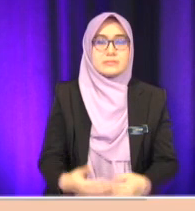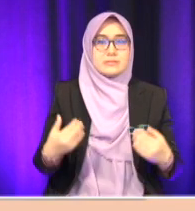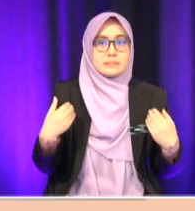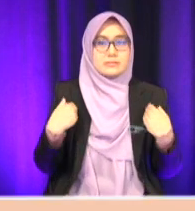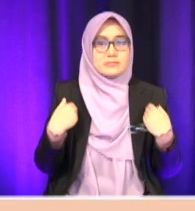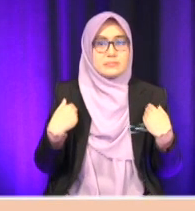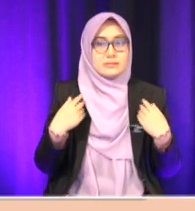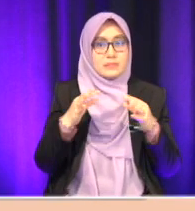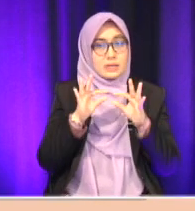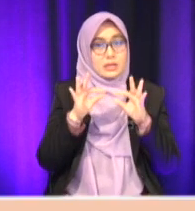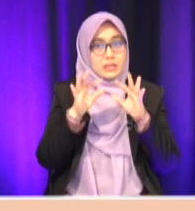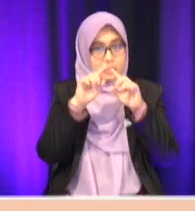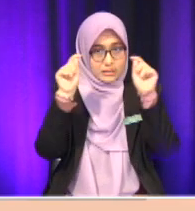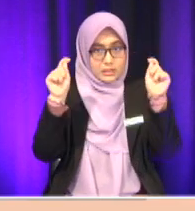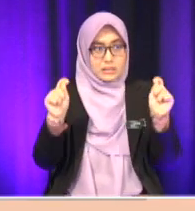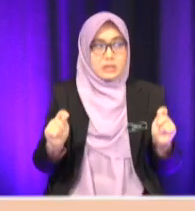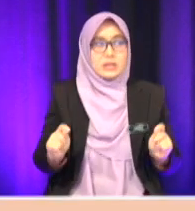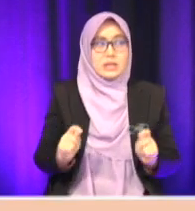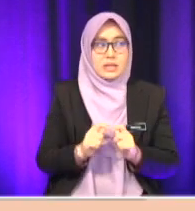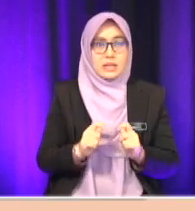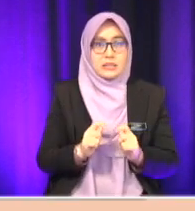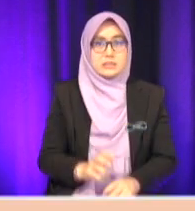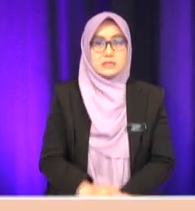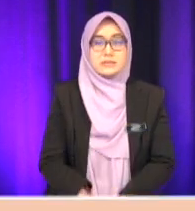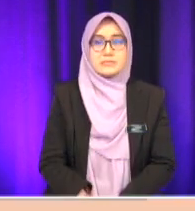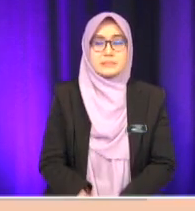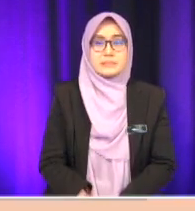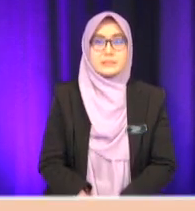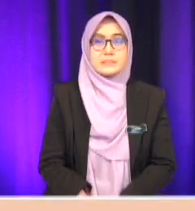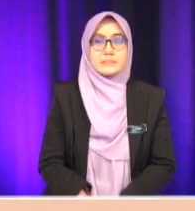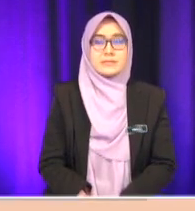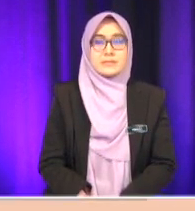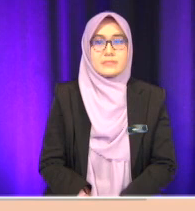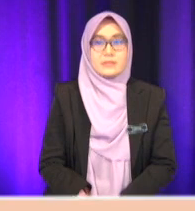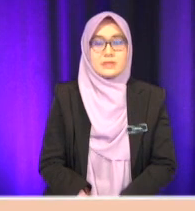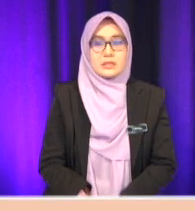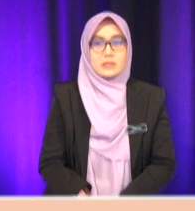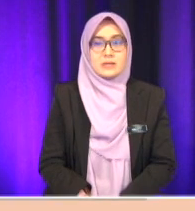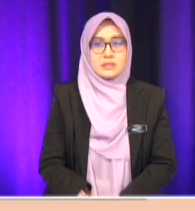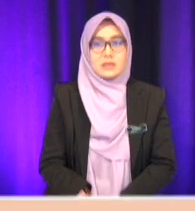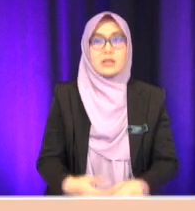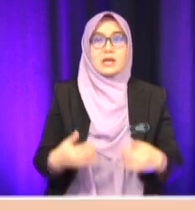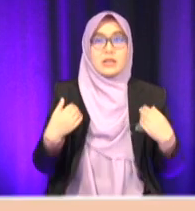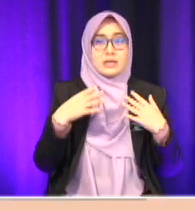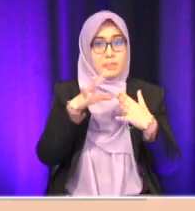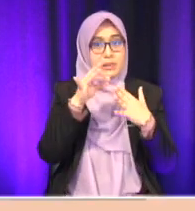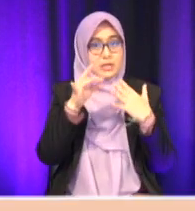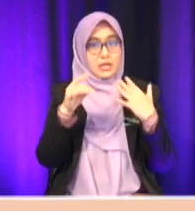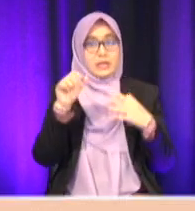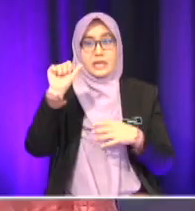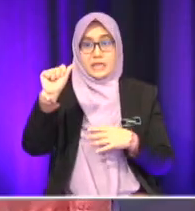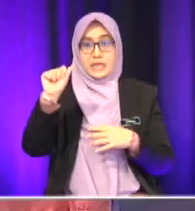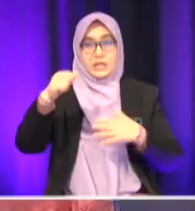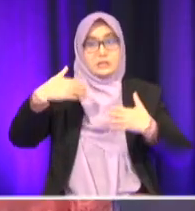text, another page for the options. These are the options A until H. So in order